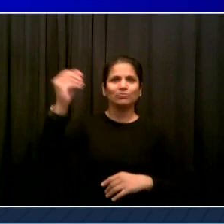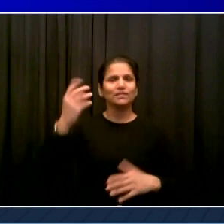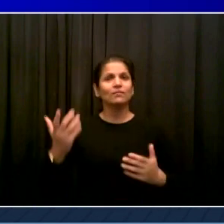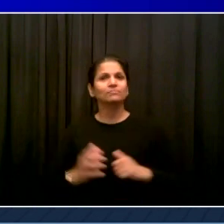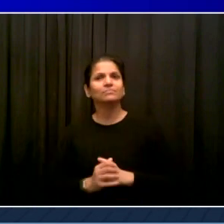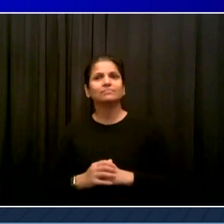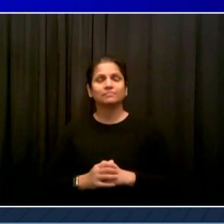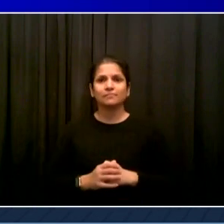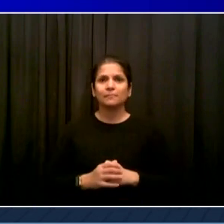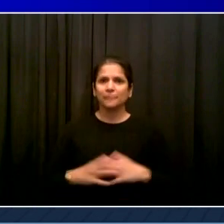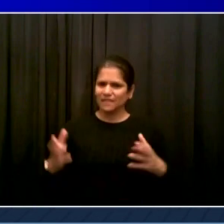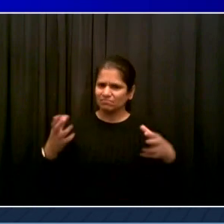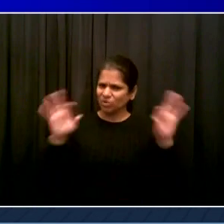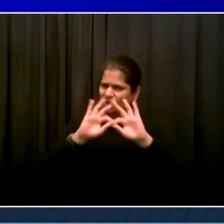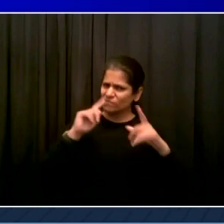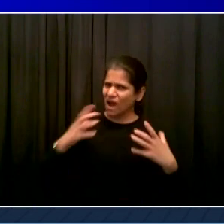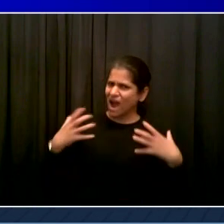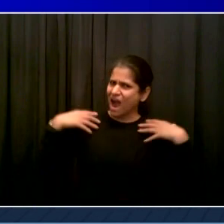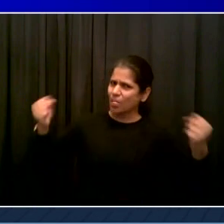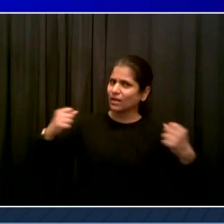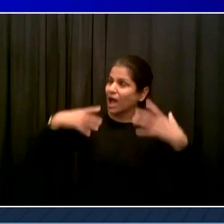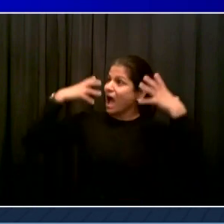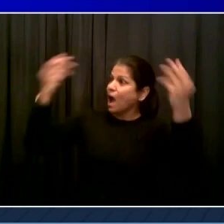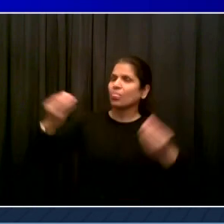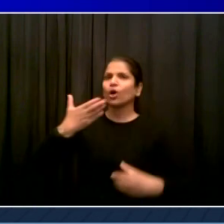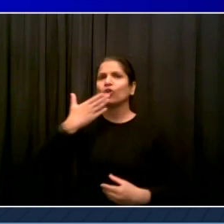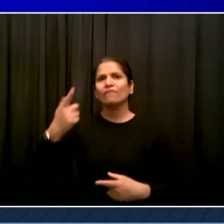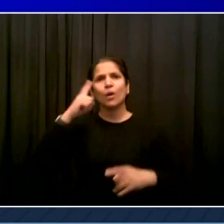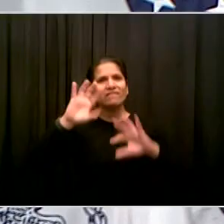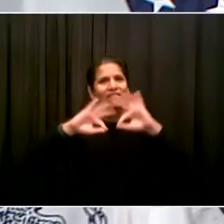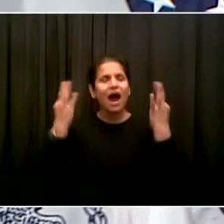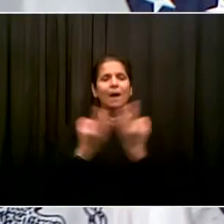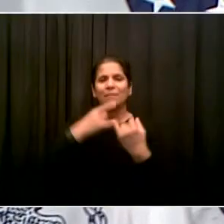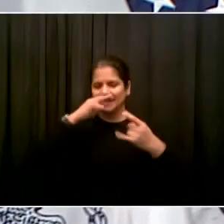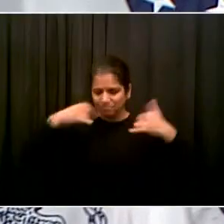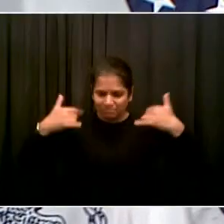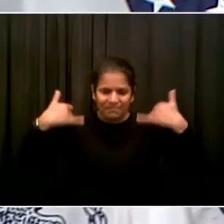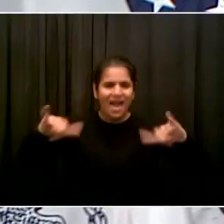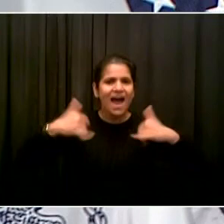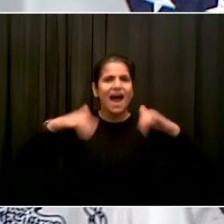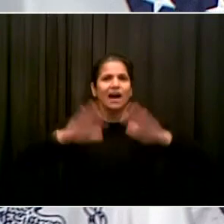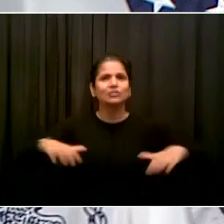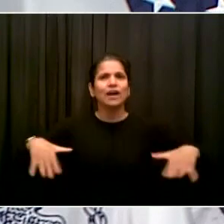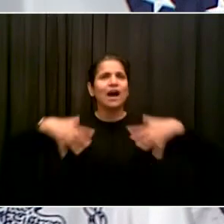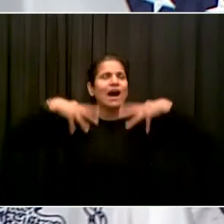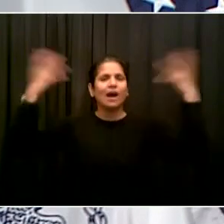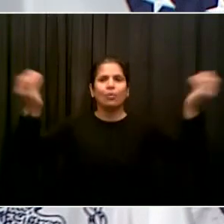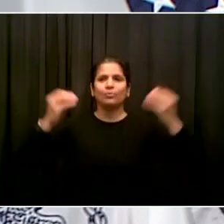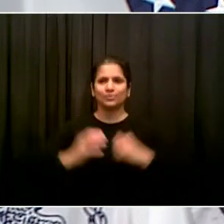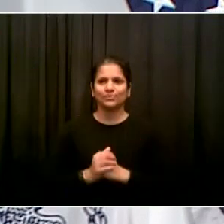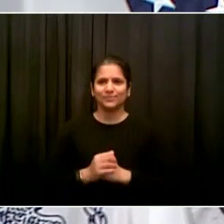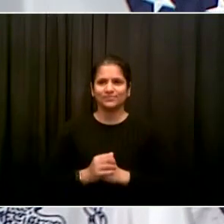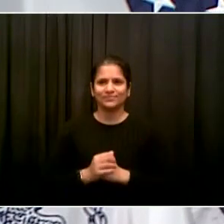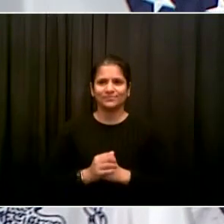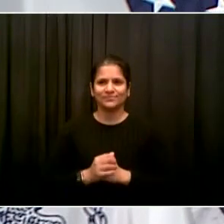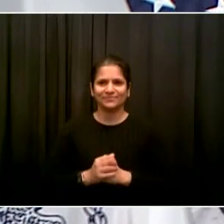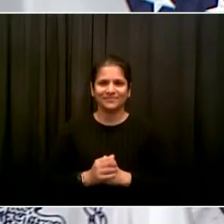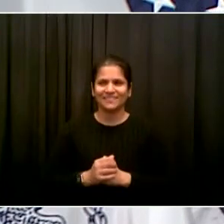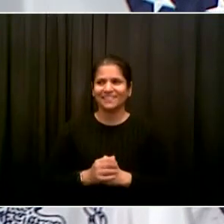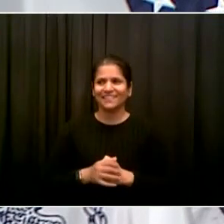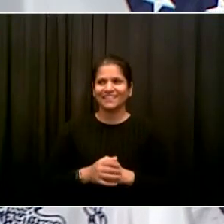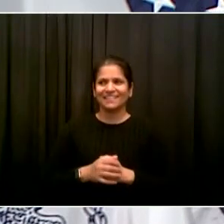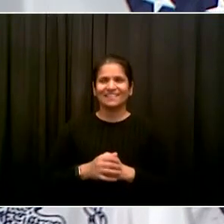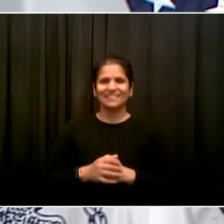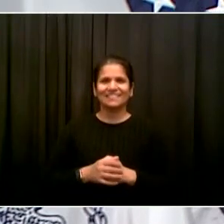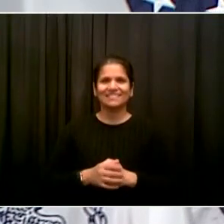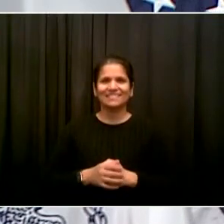the families in New York City to spend their summer. Now, we're going to do it the right way. which means, yes, there will be health and safety measures